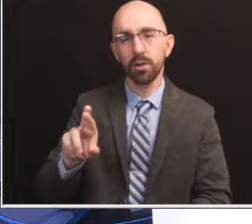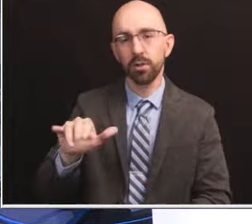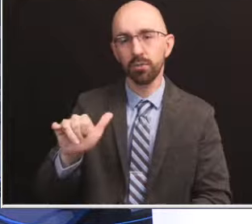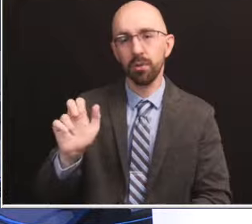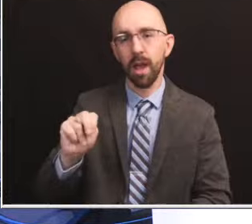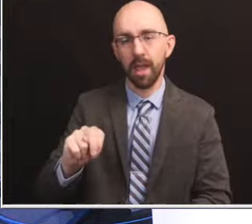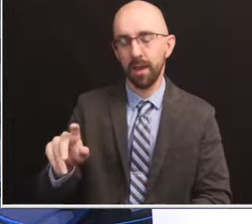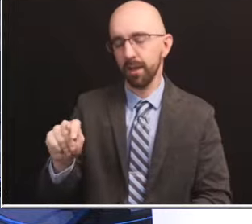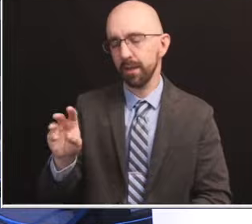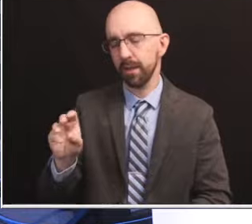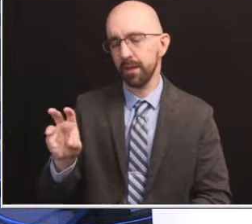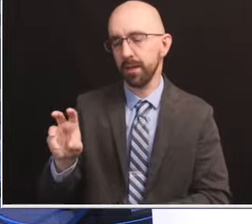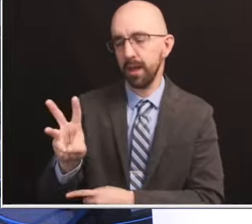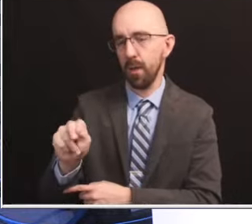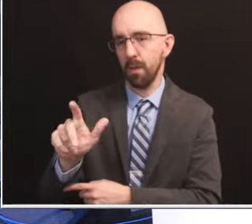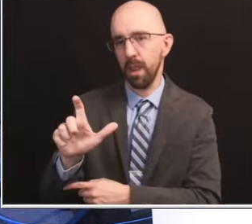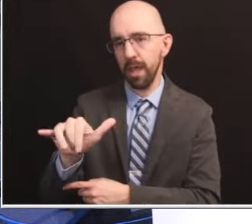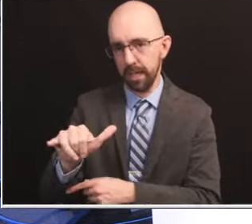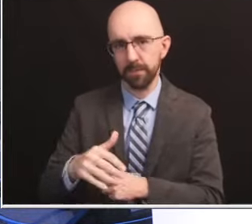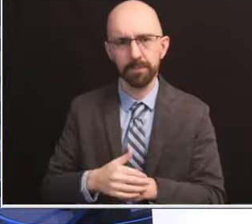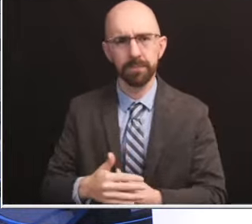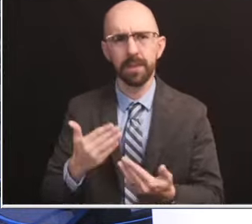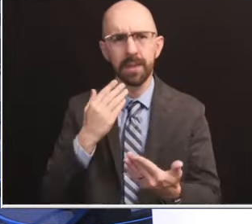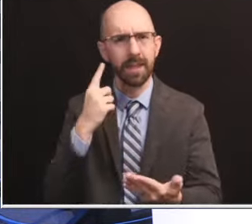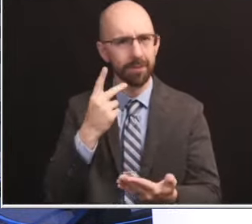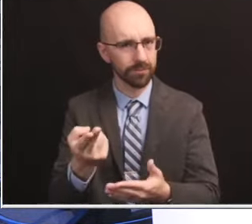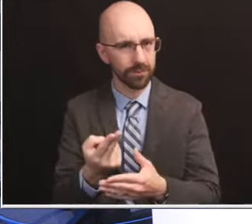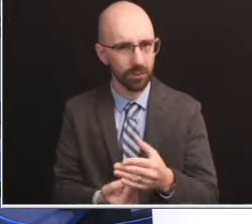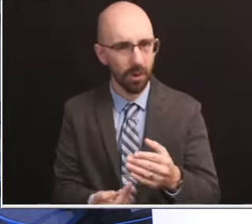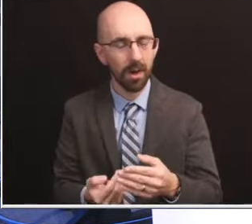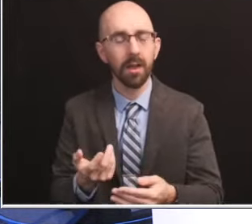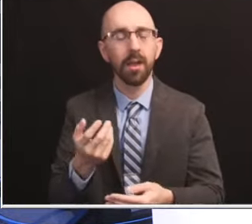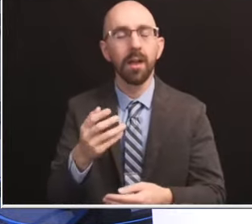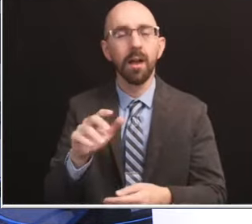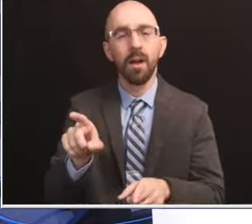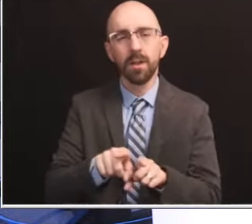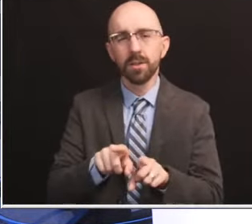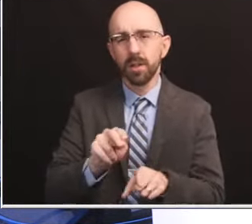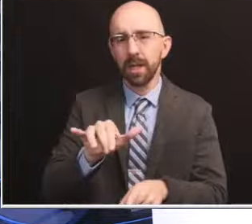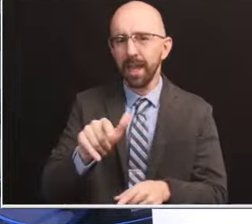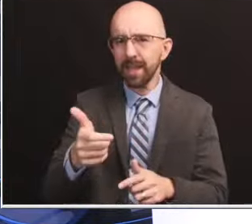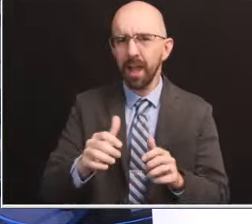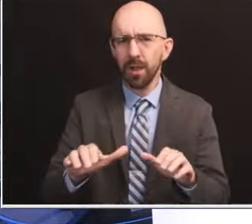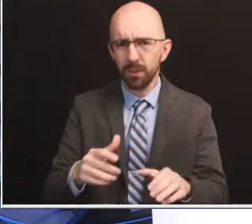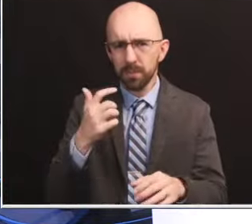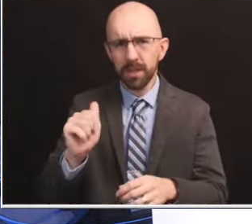being here. Yeah, thank you. Nancy, how are you doing? Because an Alzheimer's diagnosis can rock a